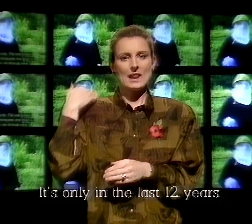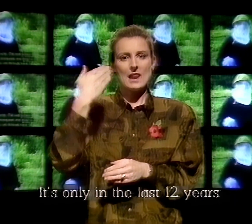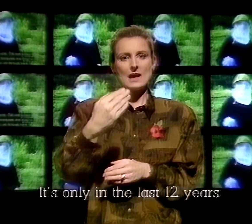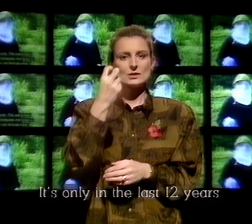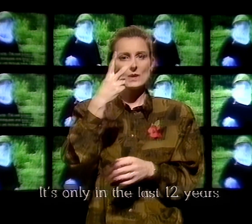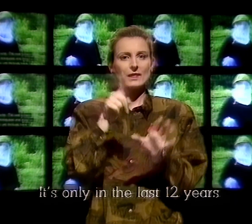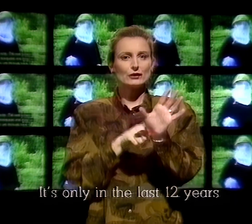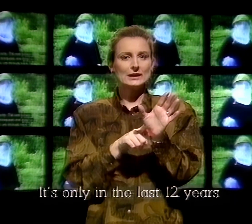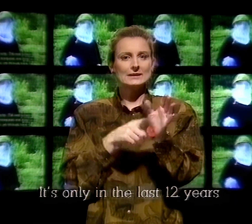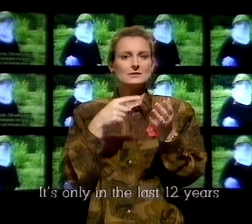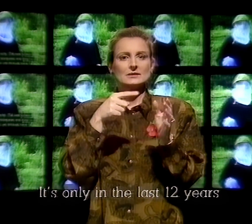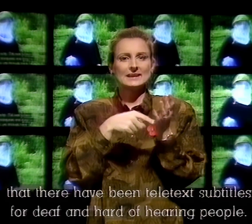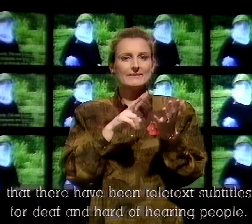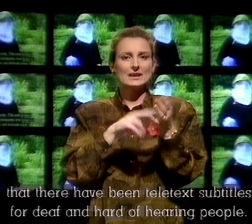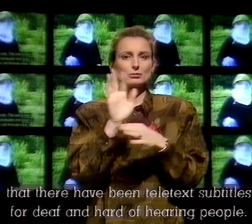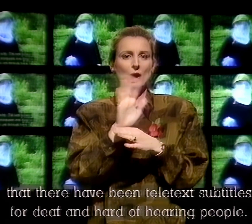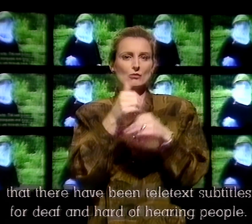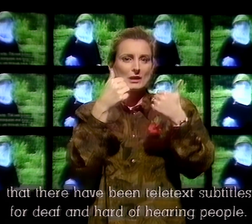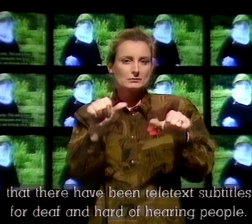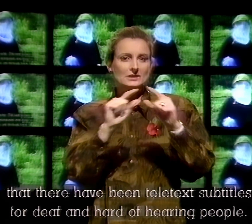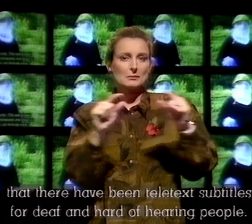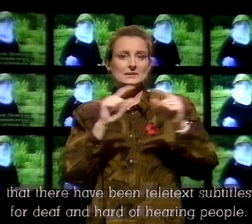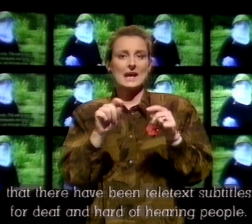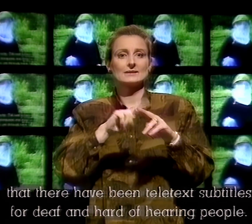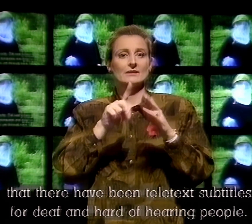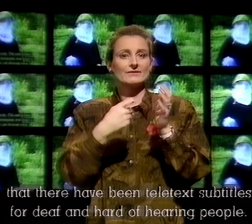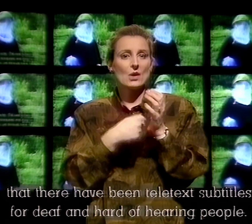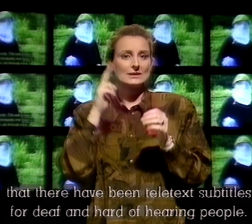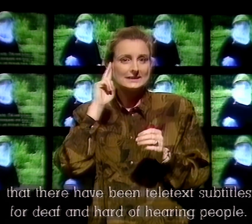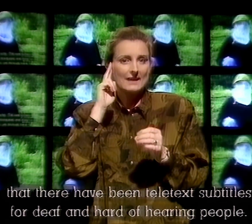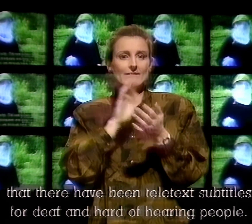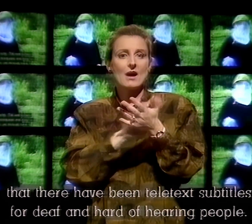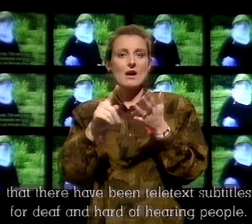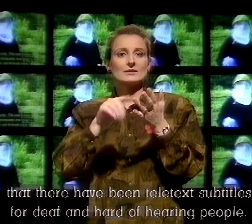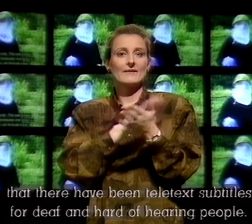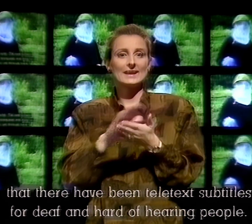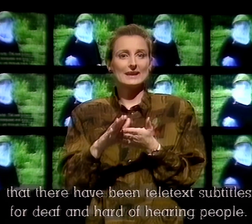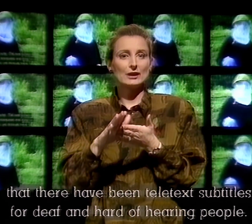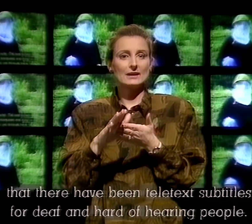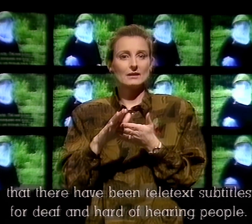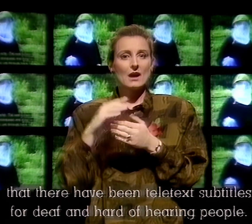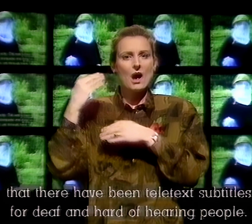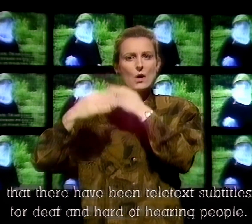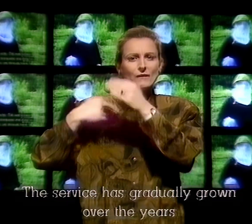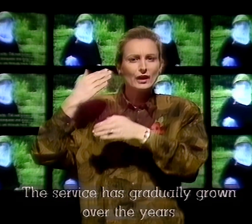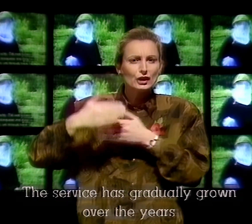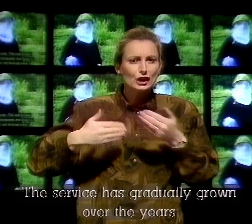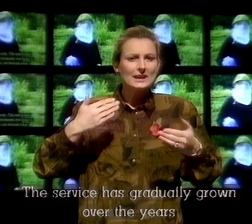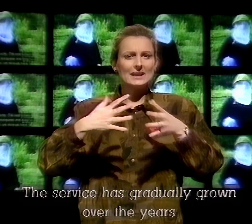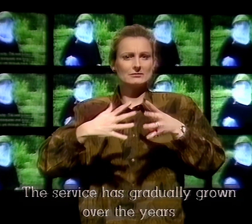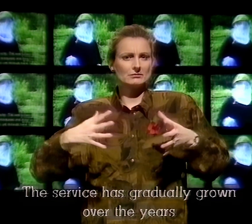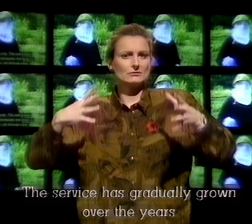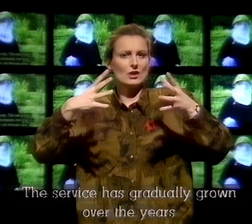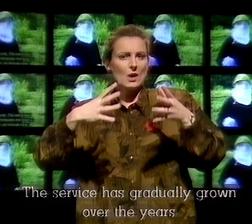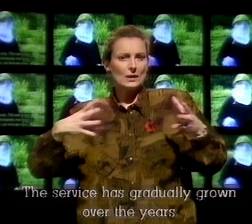It's only in the last 12 years that there have been Teletech subtitles on television for deaf and hard of hearing people. The service